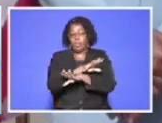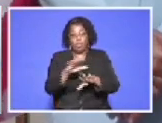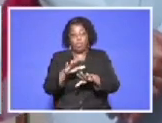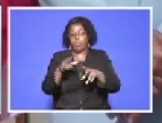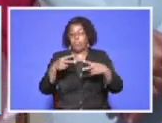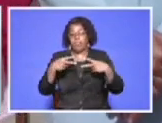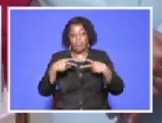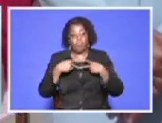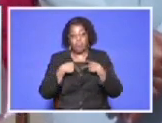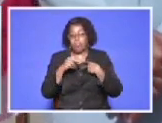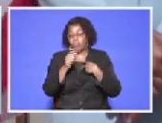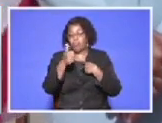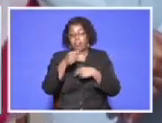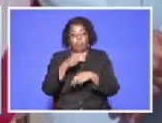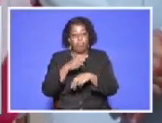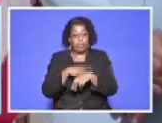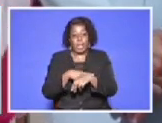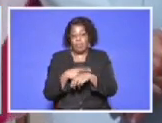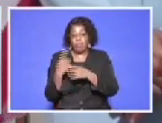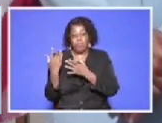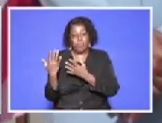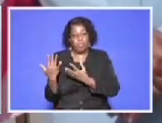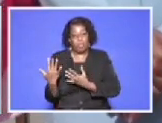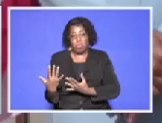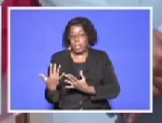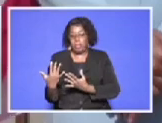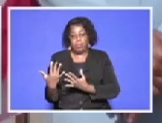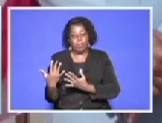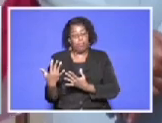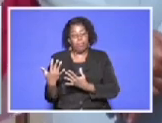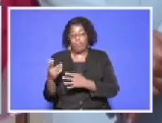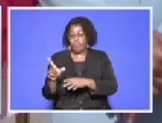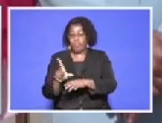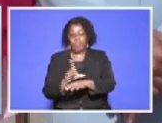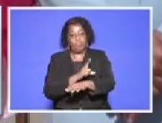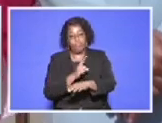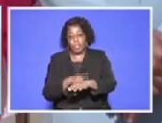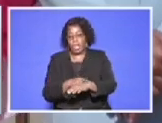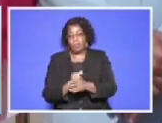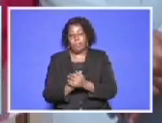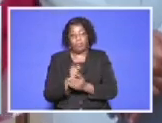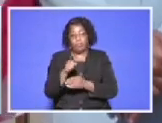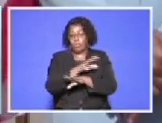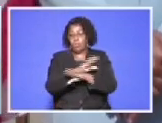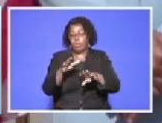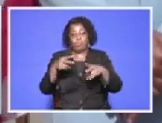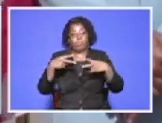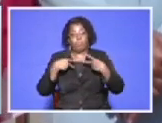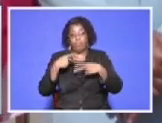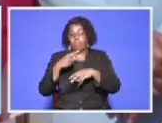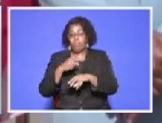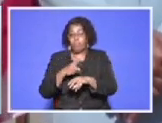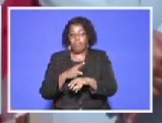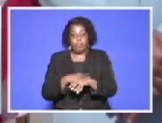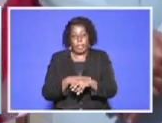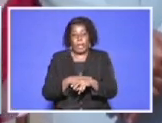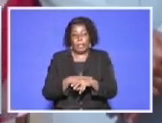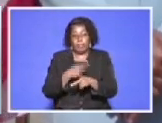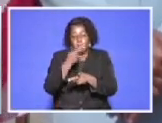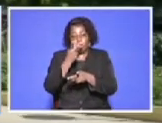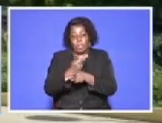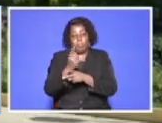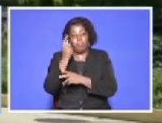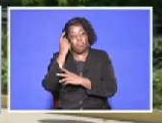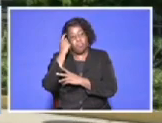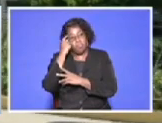have any time to wait any longer. You do not have time to keep